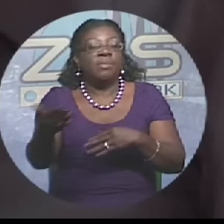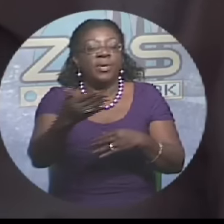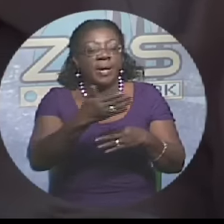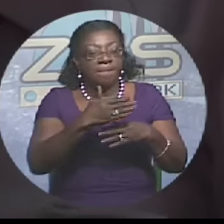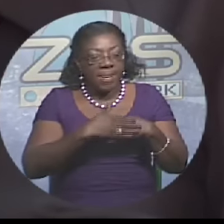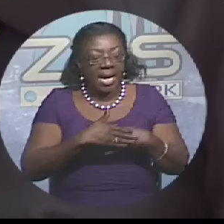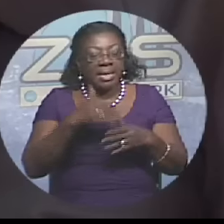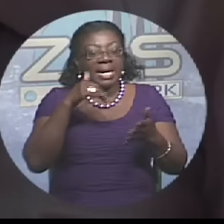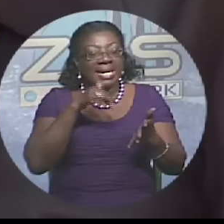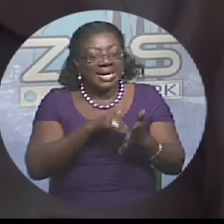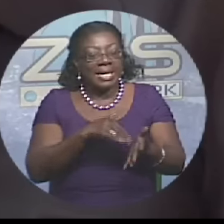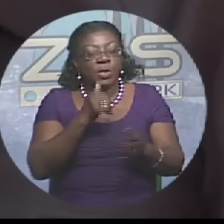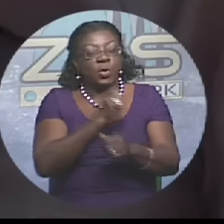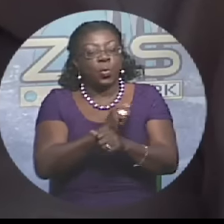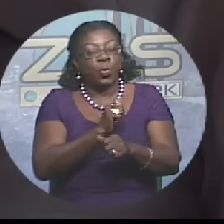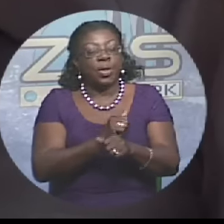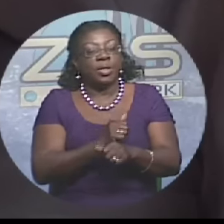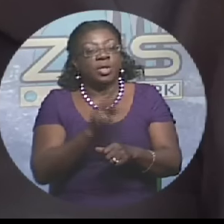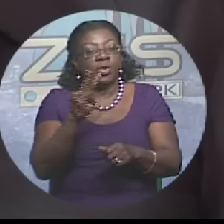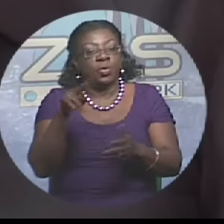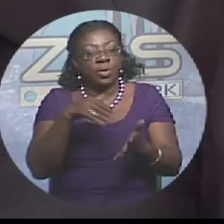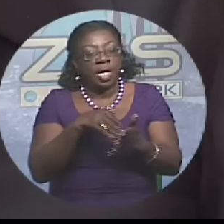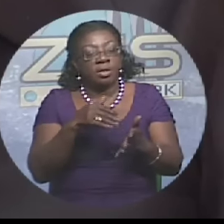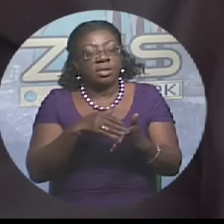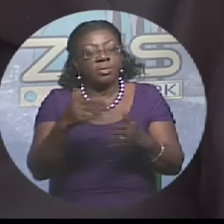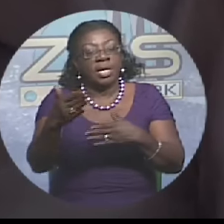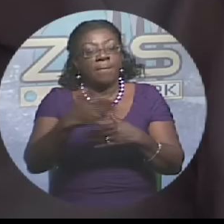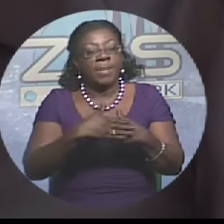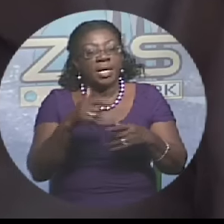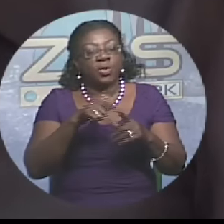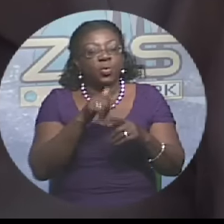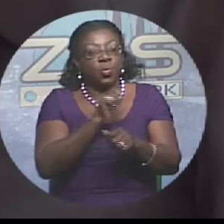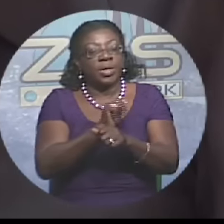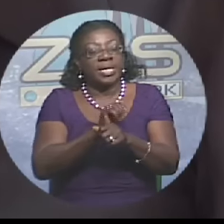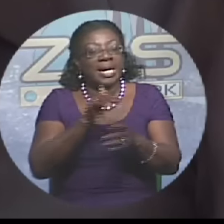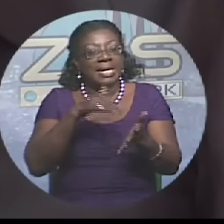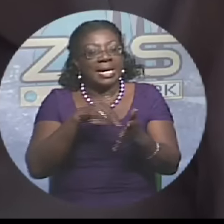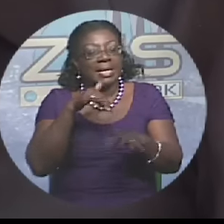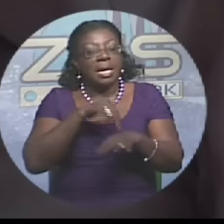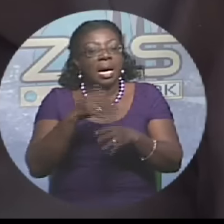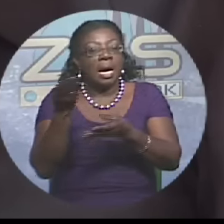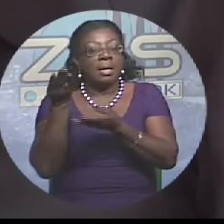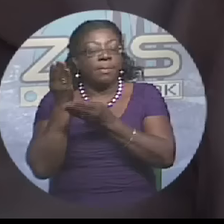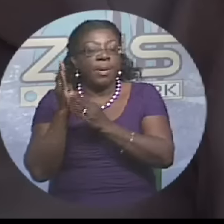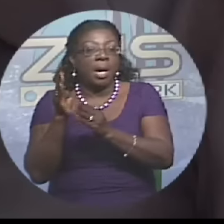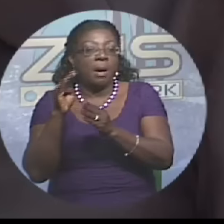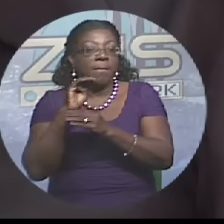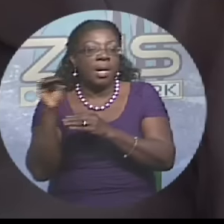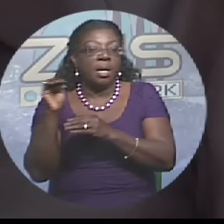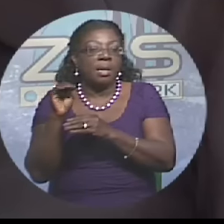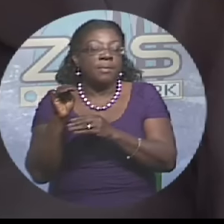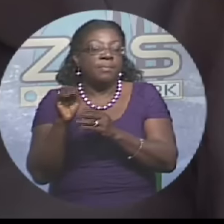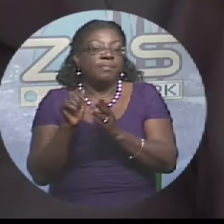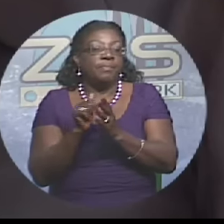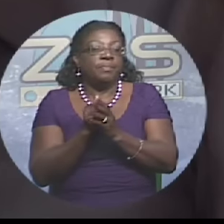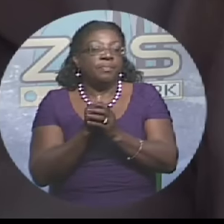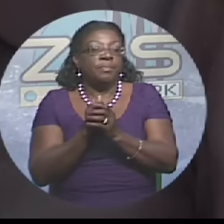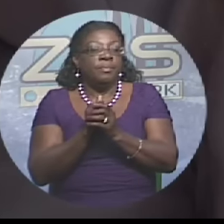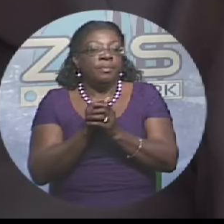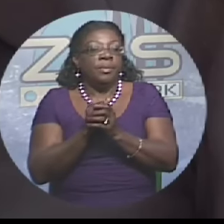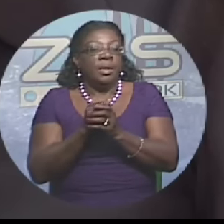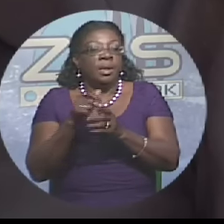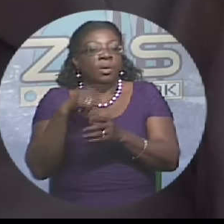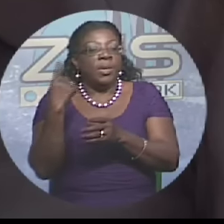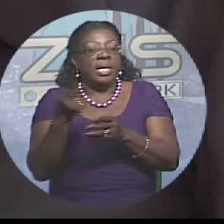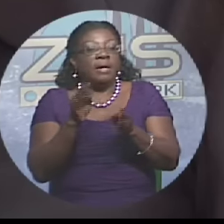They've been working I have been training for the past 4 or 5 months. So it is anticipated that these people will be re-engaged by Bahama